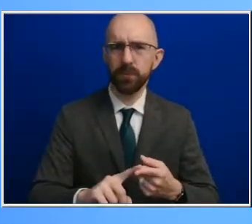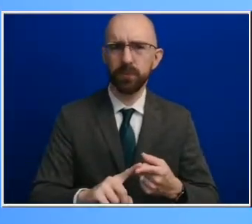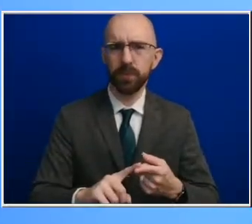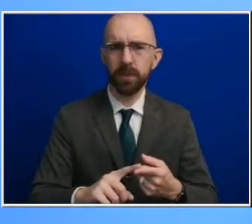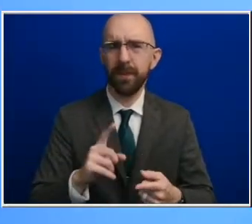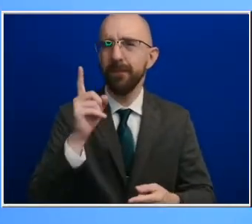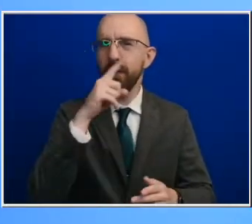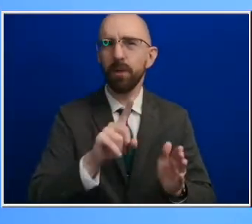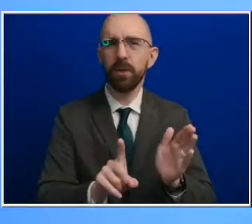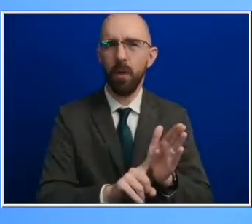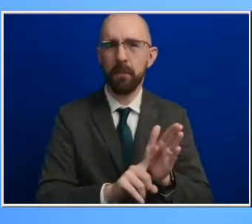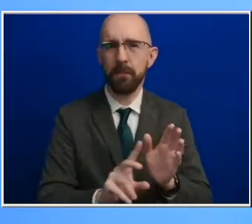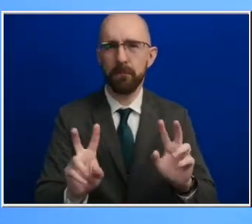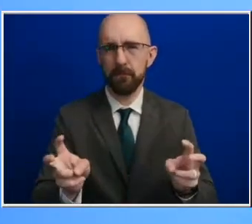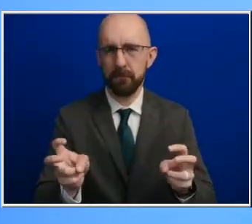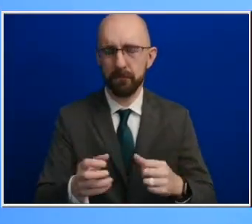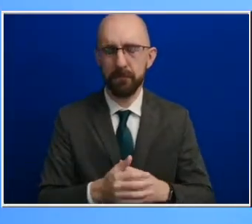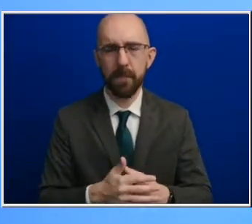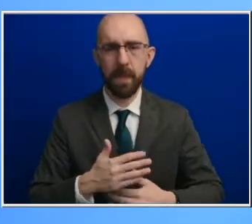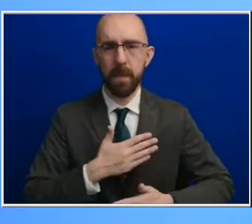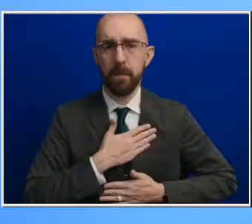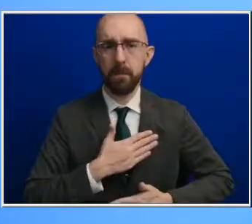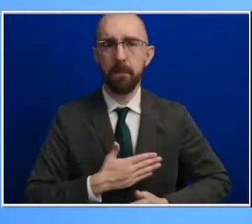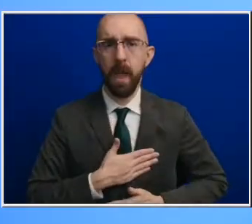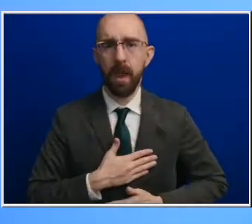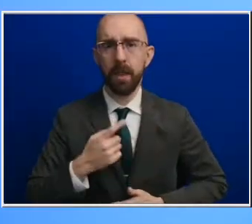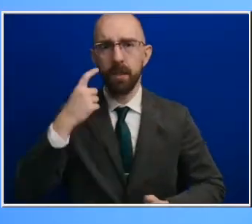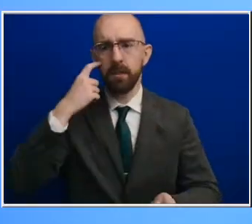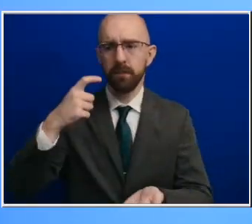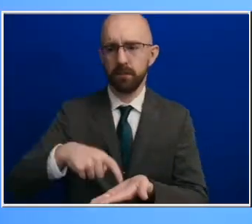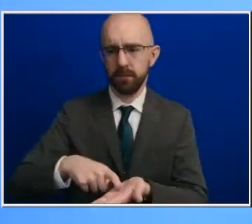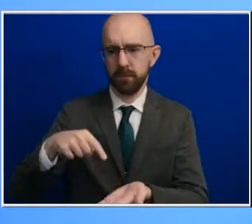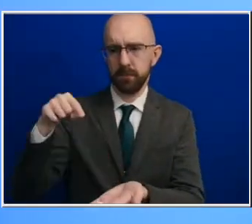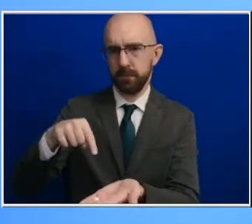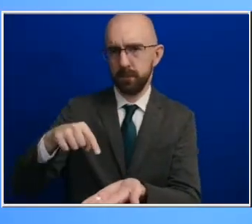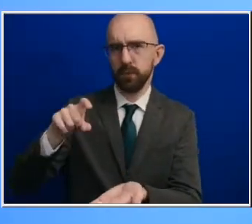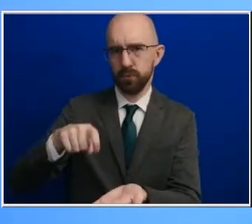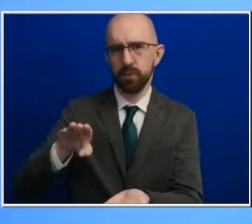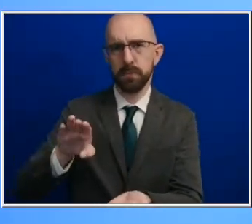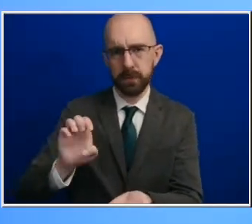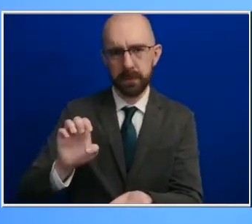alarm. The body sees what should be